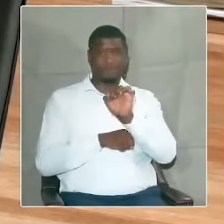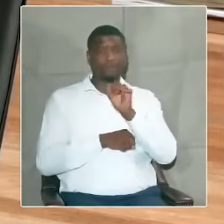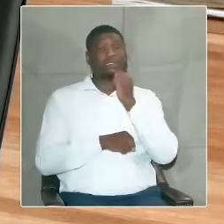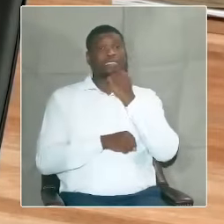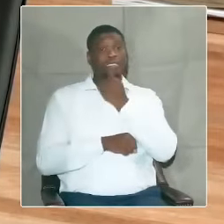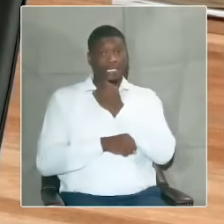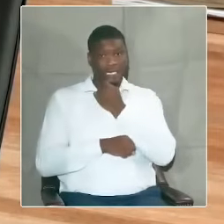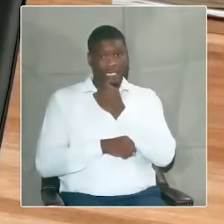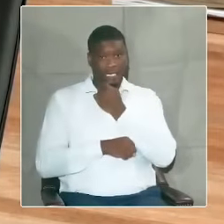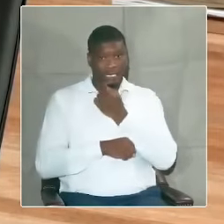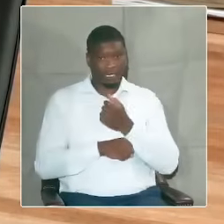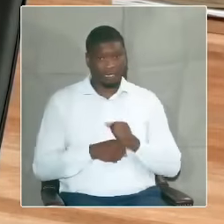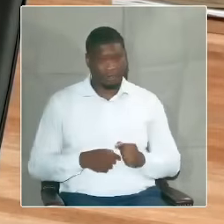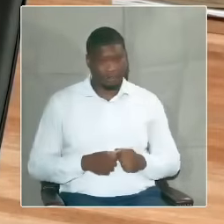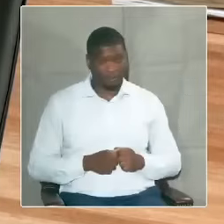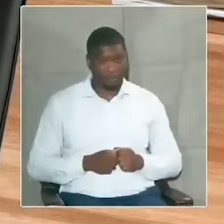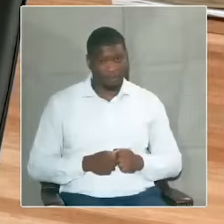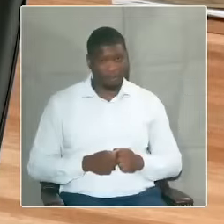the